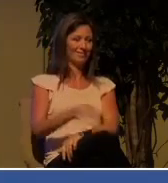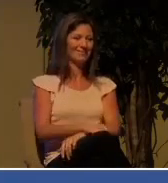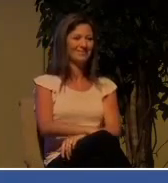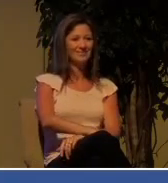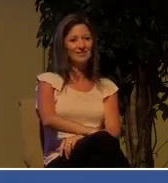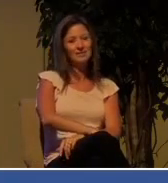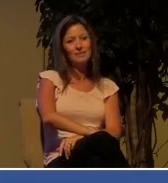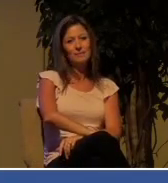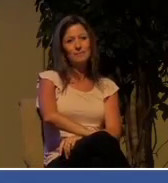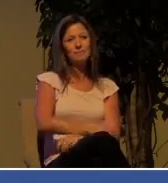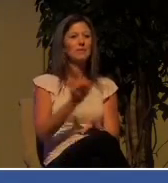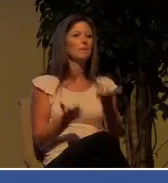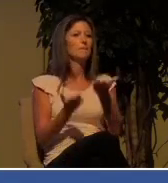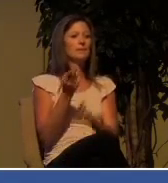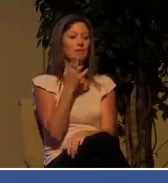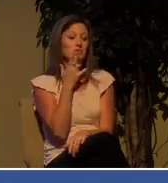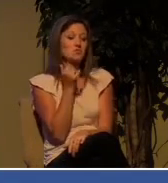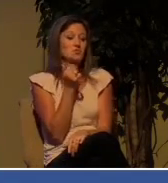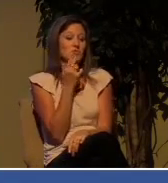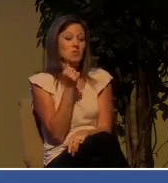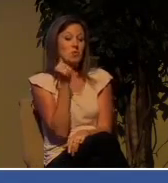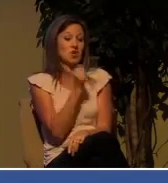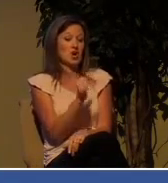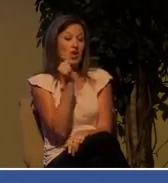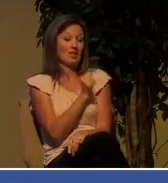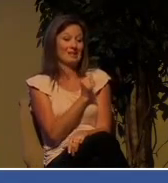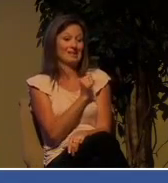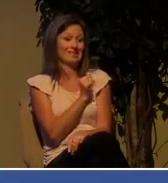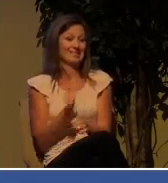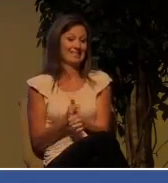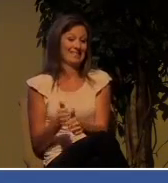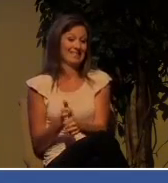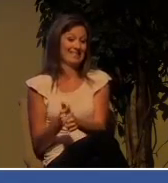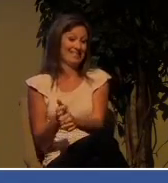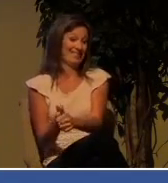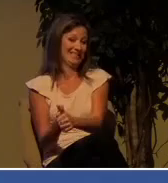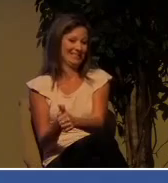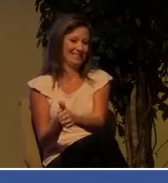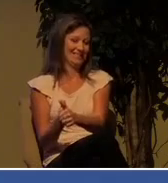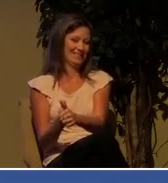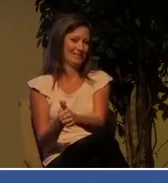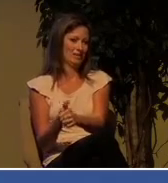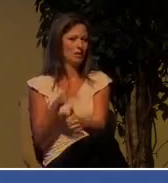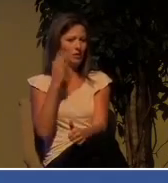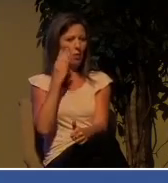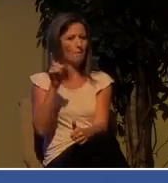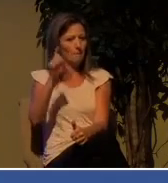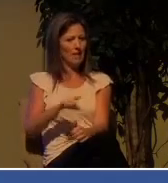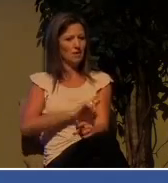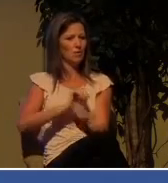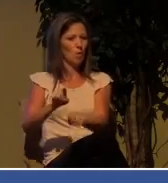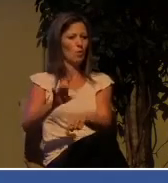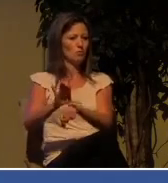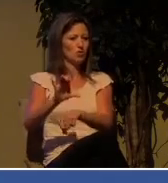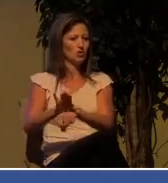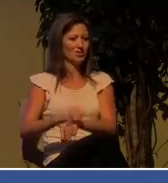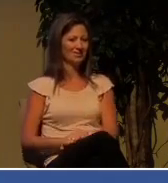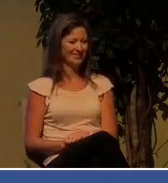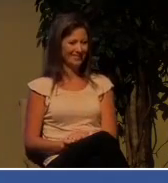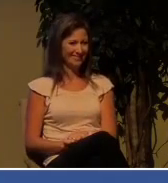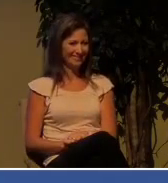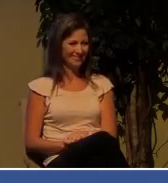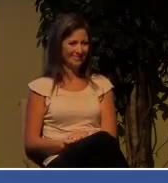there was that cute little gal that some of us were chasing. And so we knew we had to go to church. And so